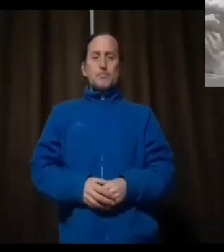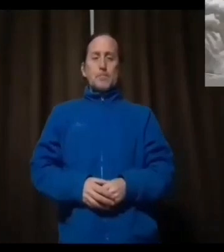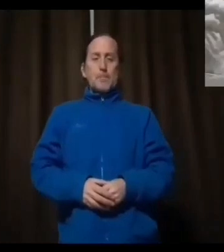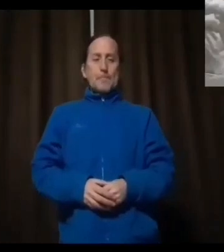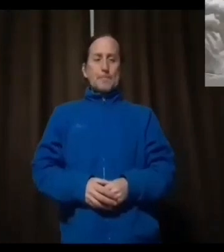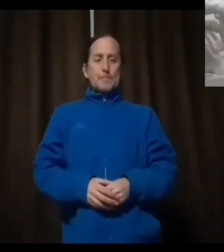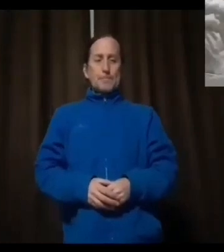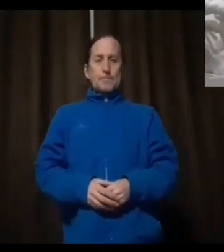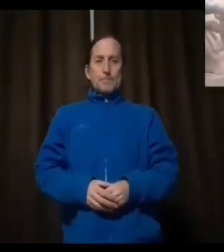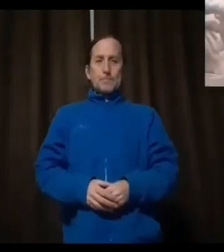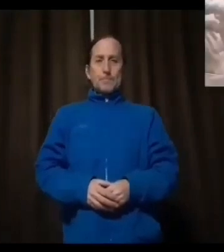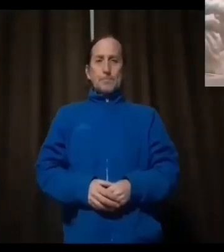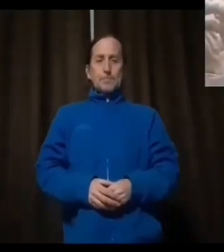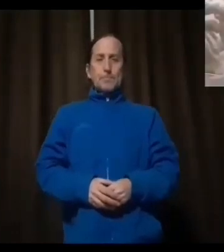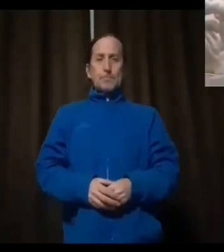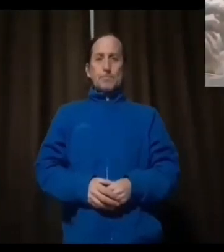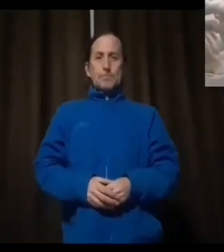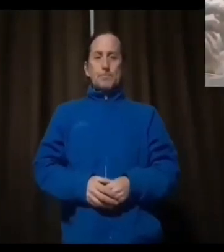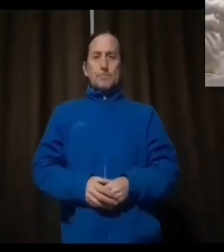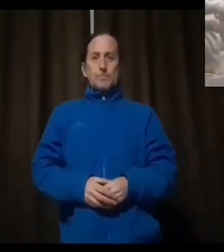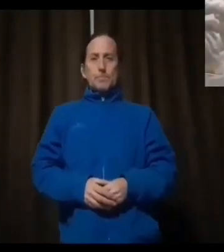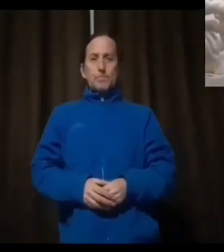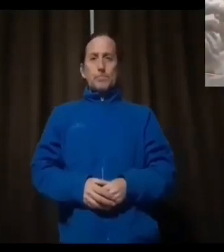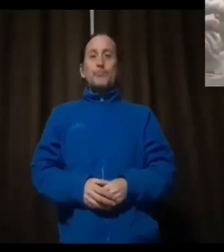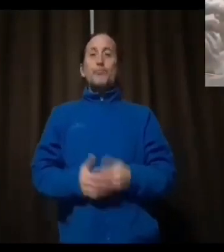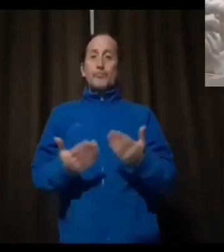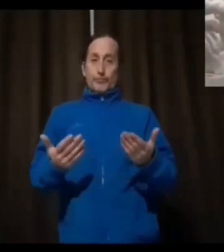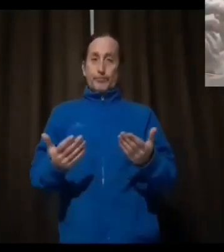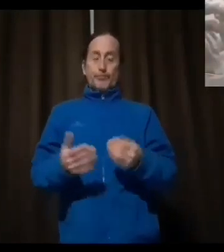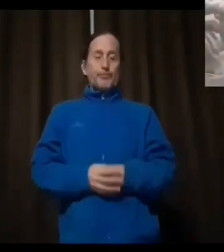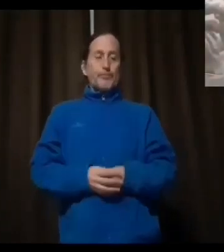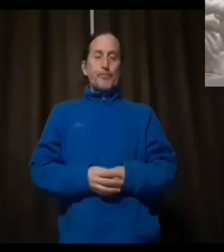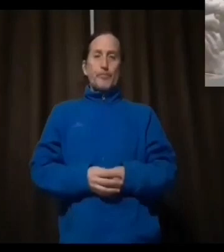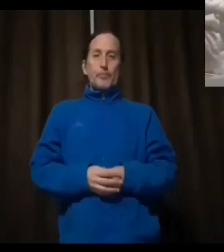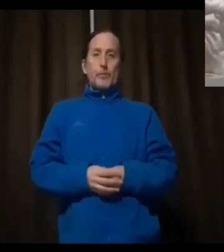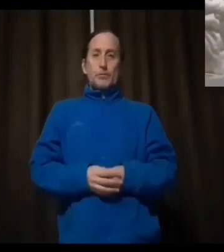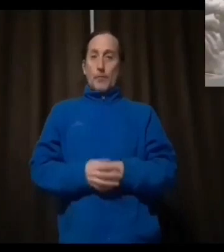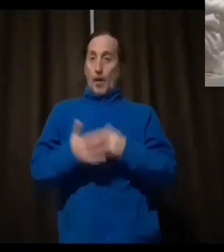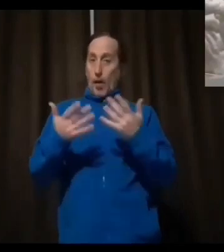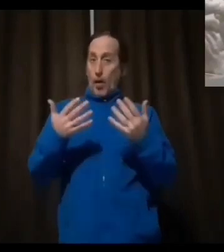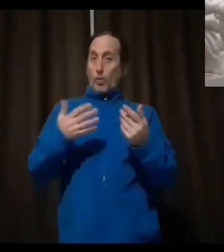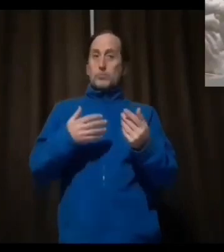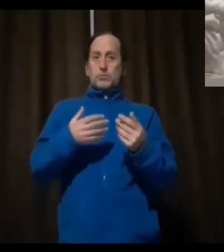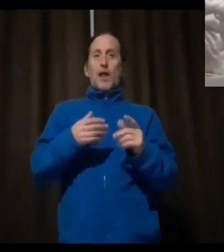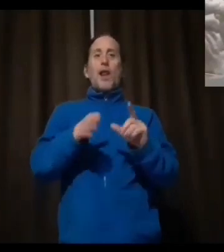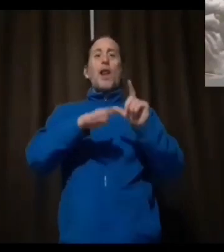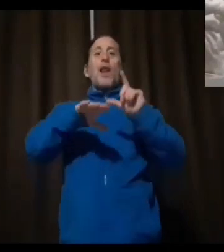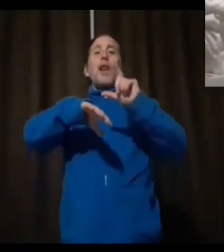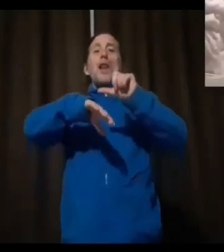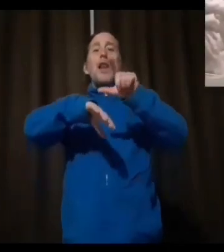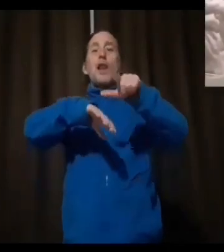So quite a few shots later, what do we have? We have quite a lot of hits on the front